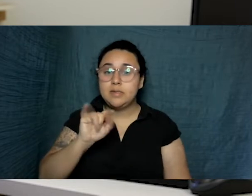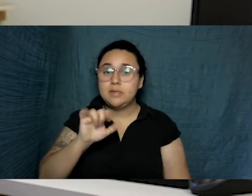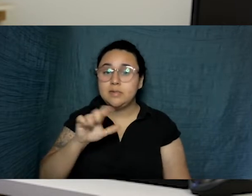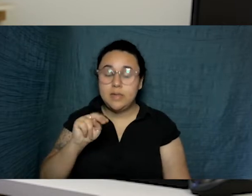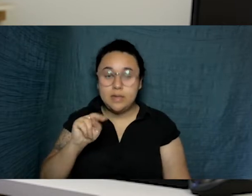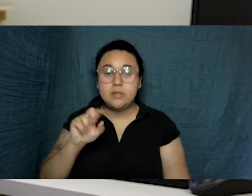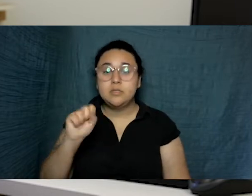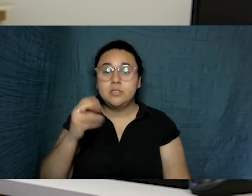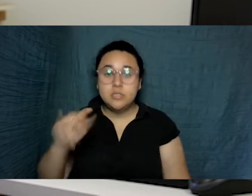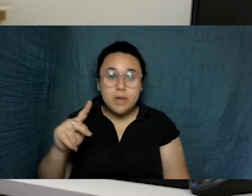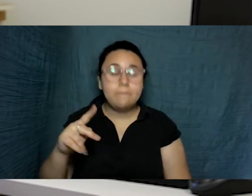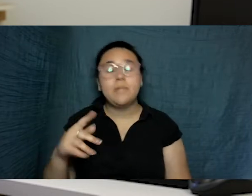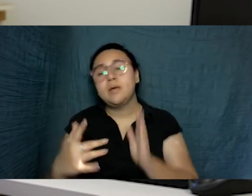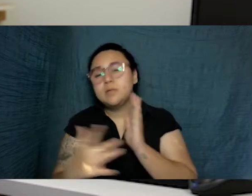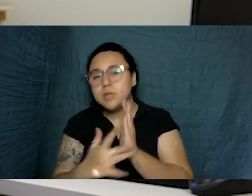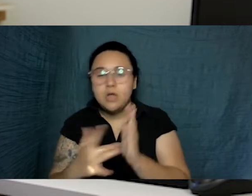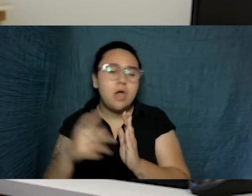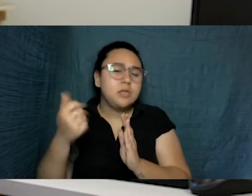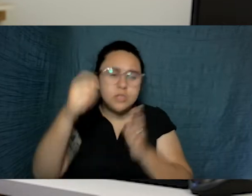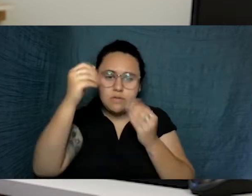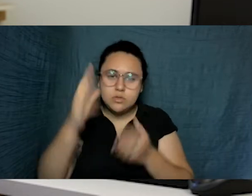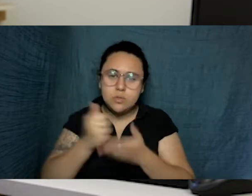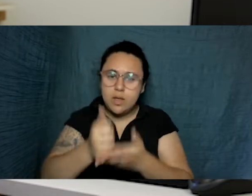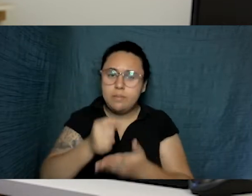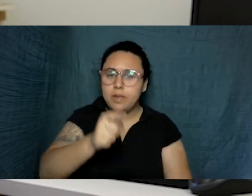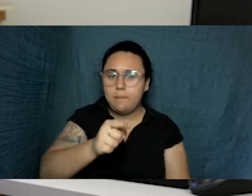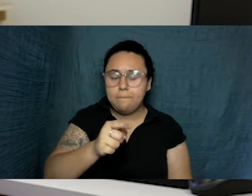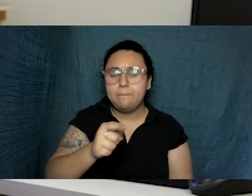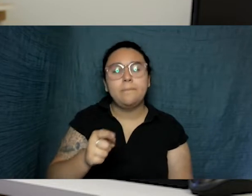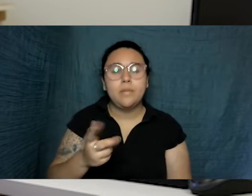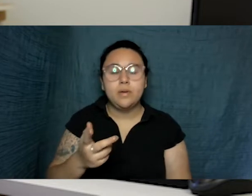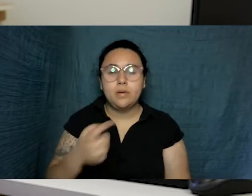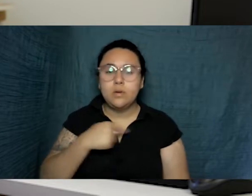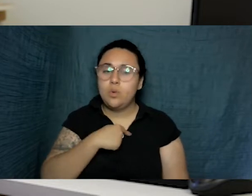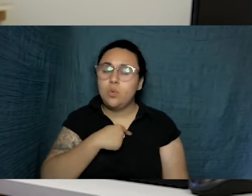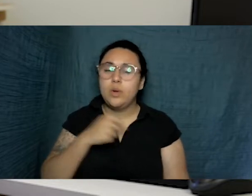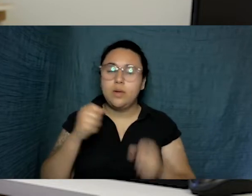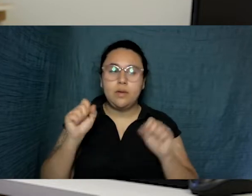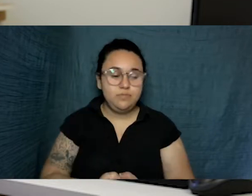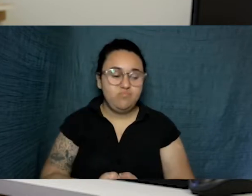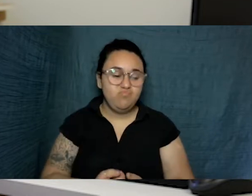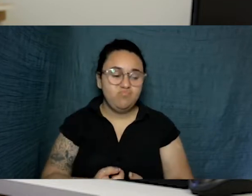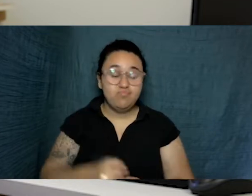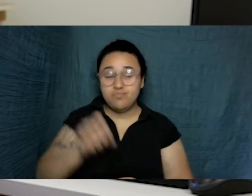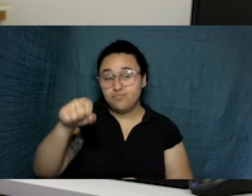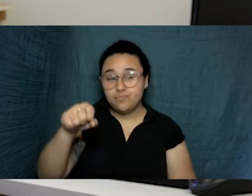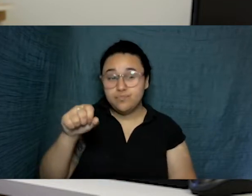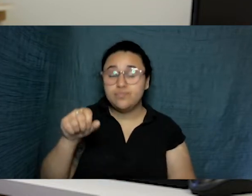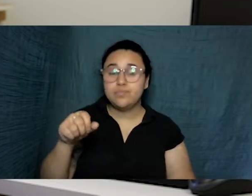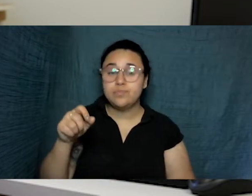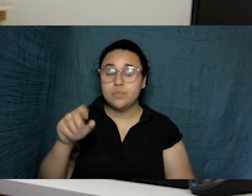basically any information that would be helpful that we can plug people into. Yeah, we're also